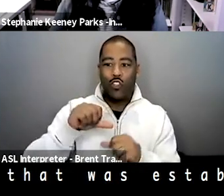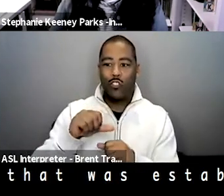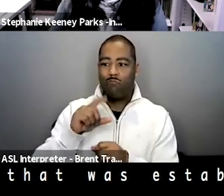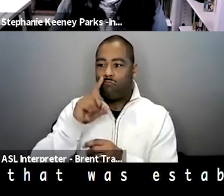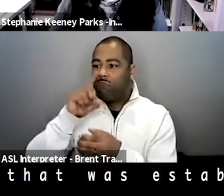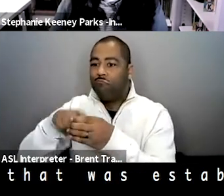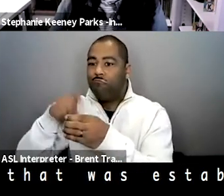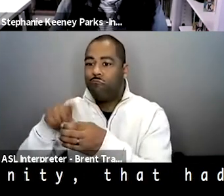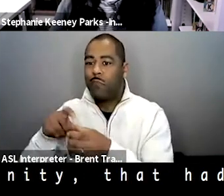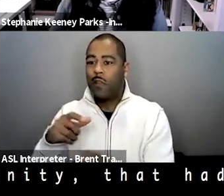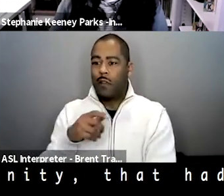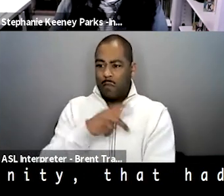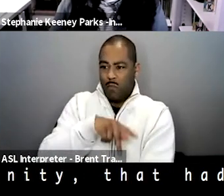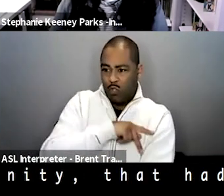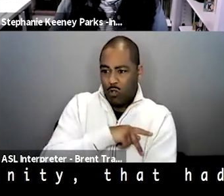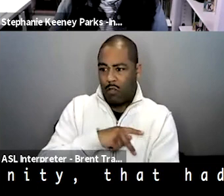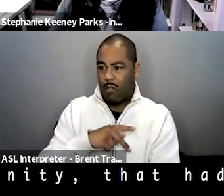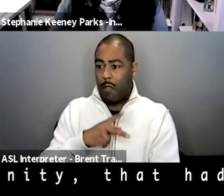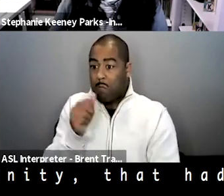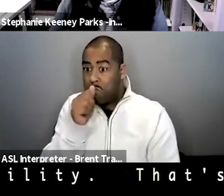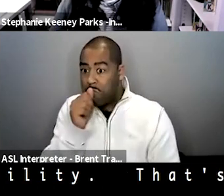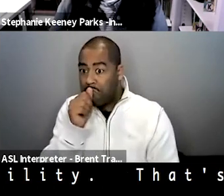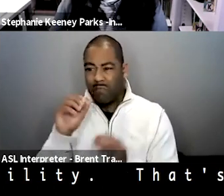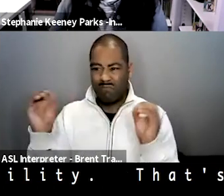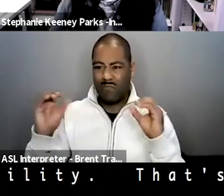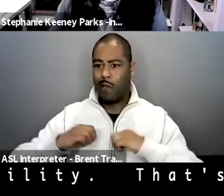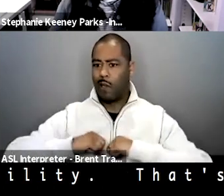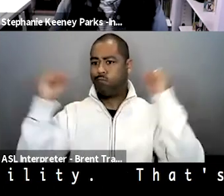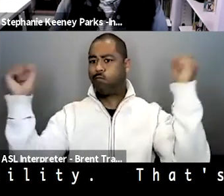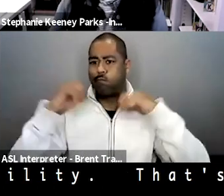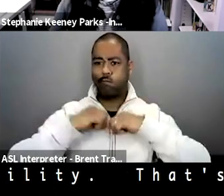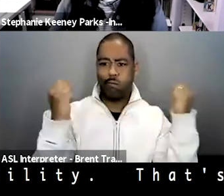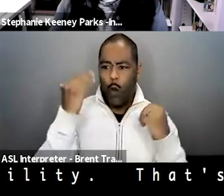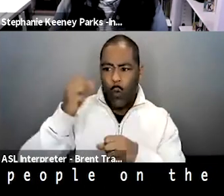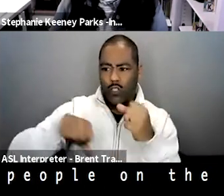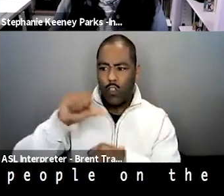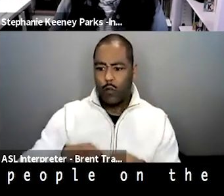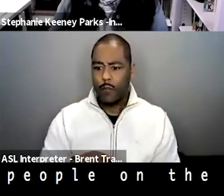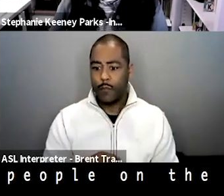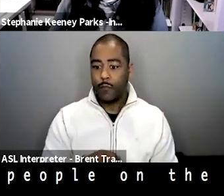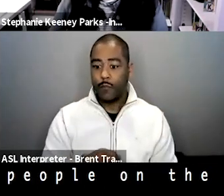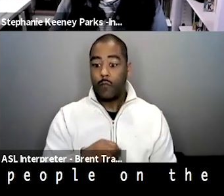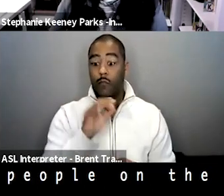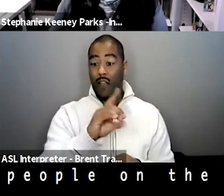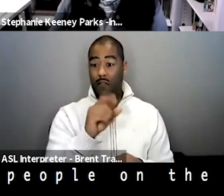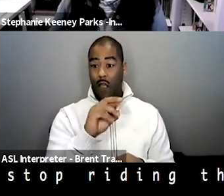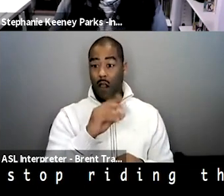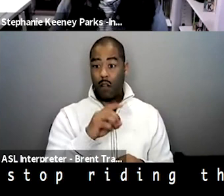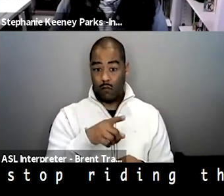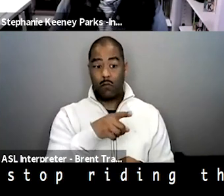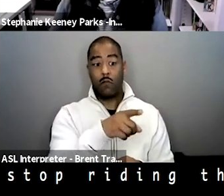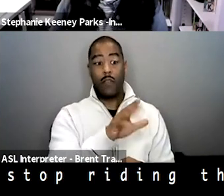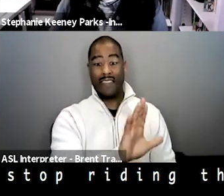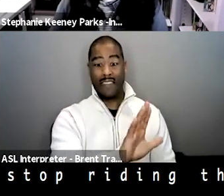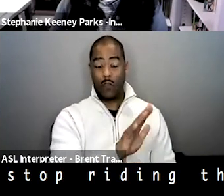that privilege of being from a family that was established in the community that had power and visibility. And that's not so for many people